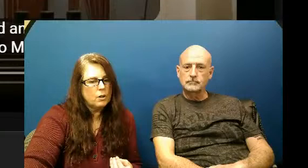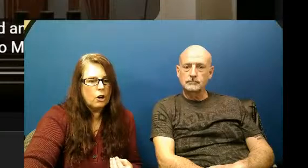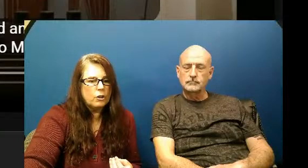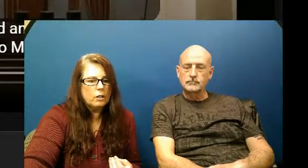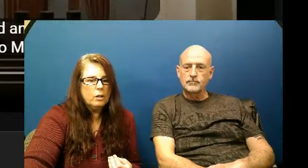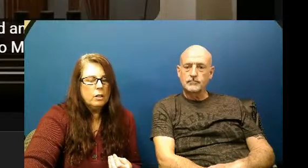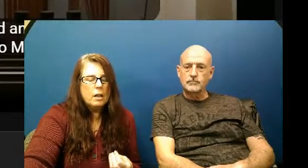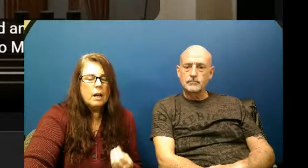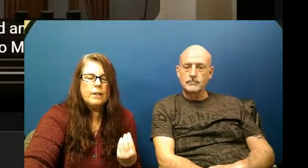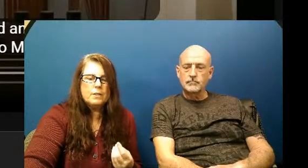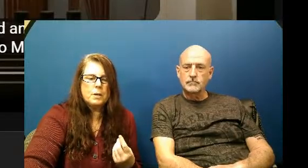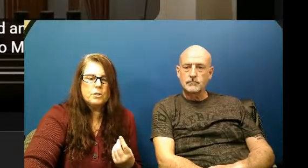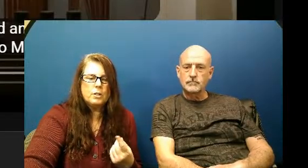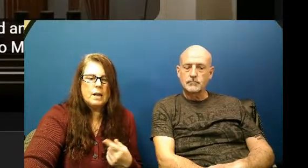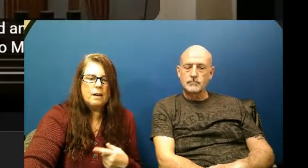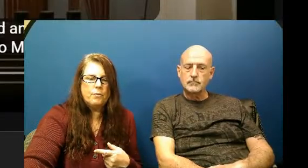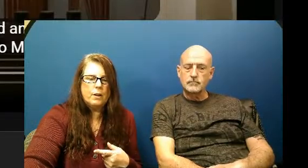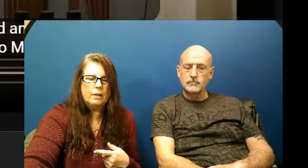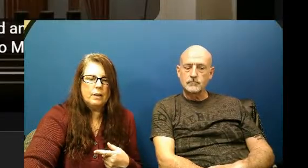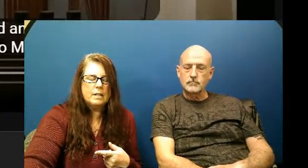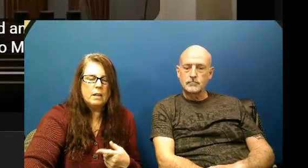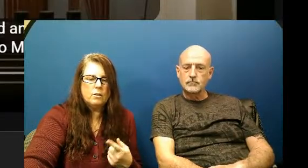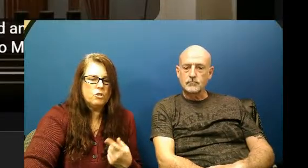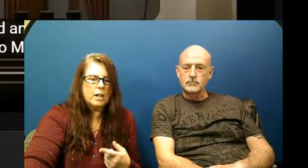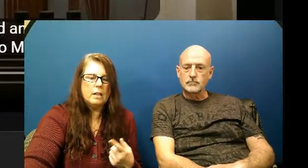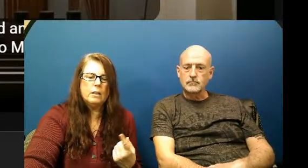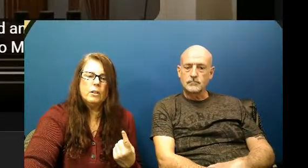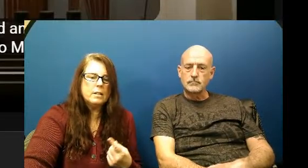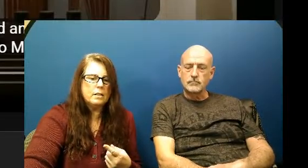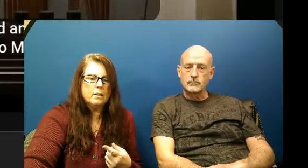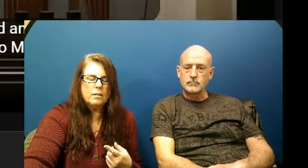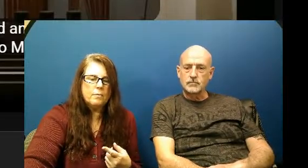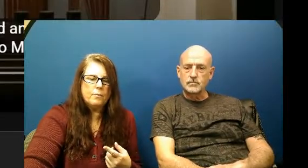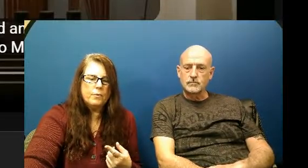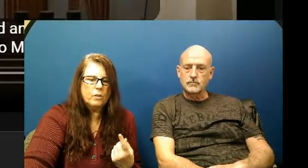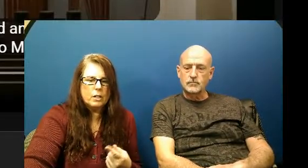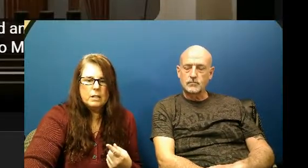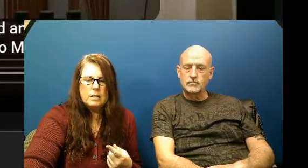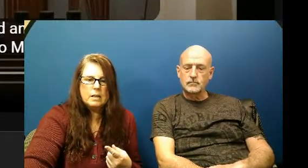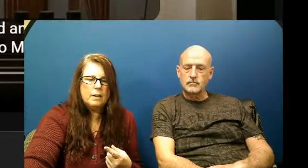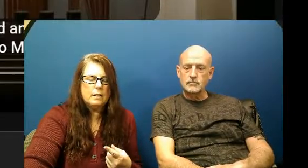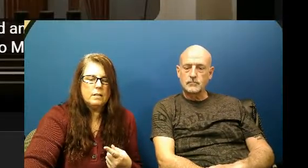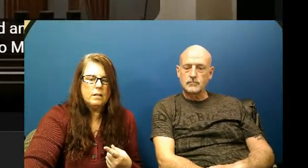even harder, and that's why it's good to have a friend like Jay. Look at